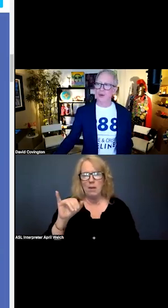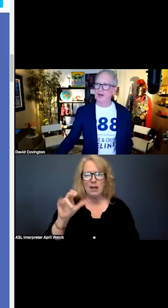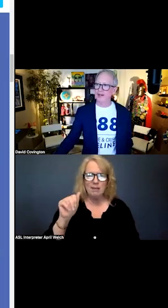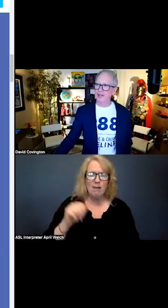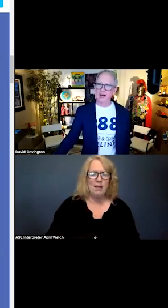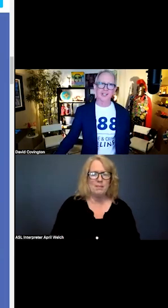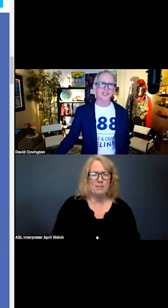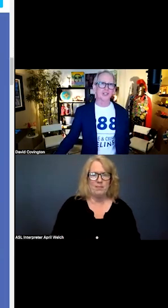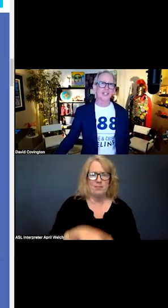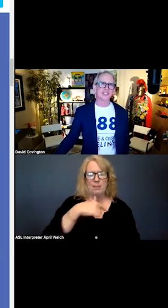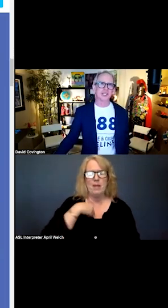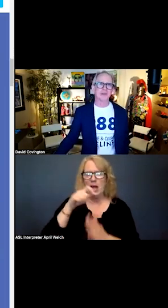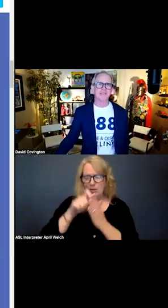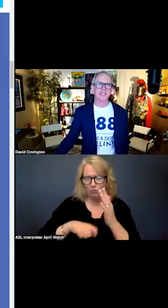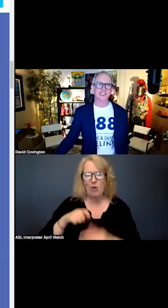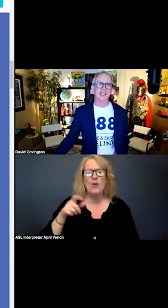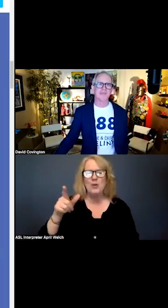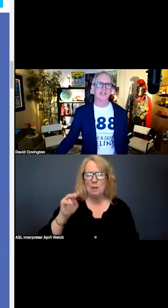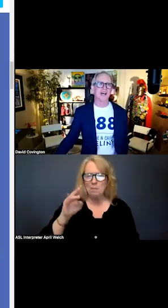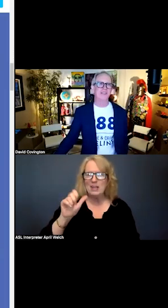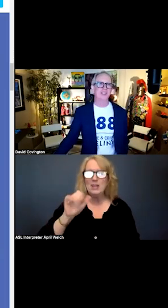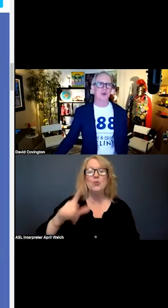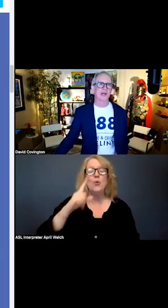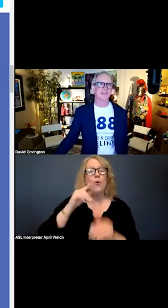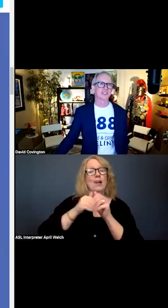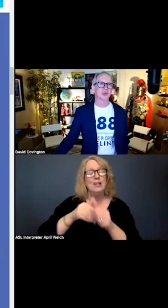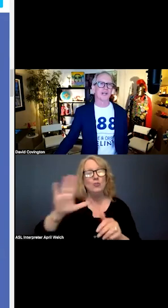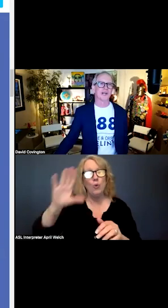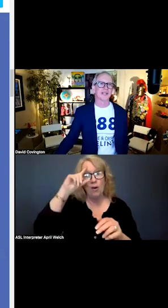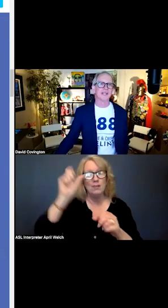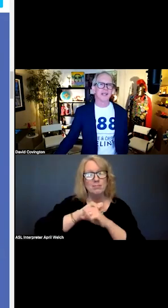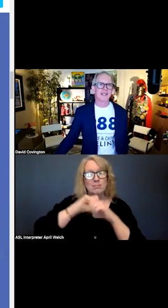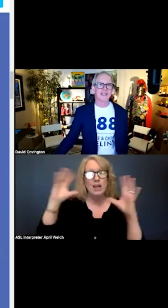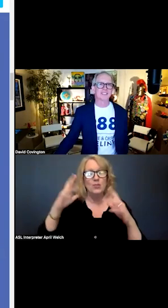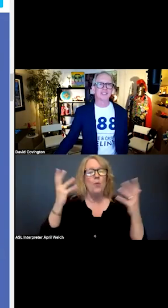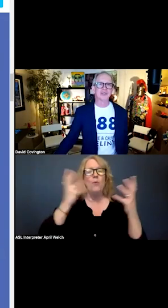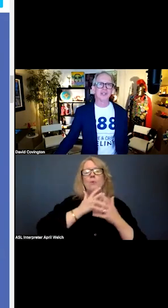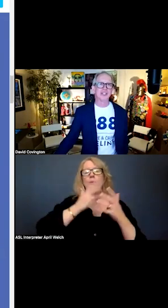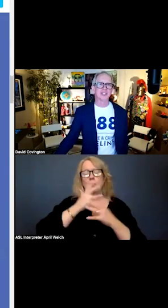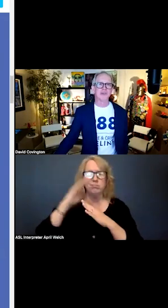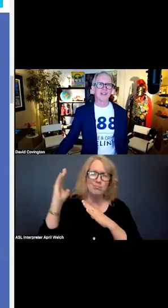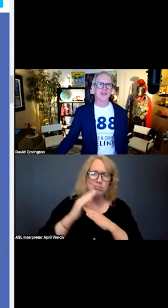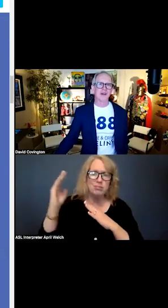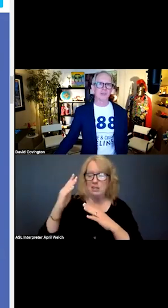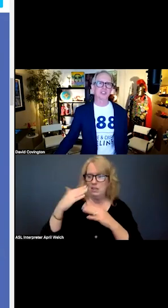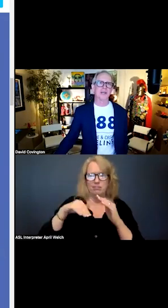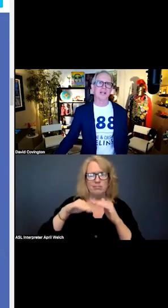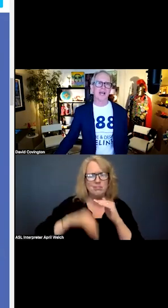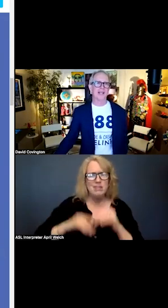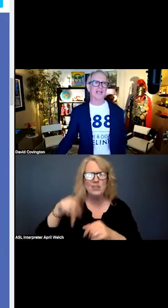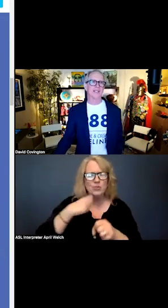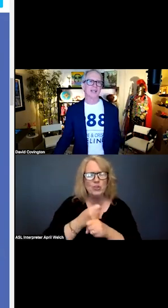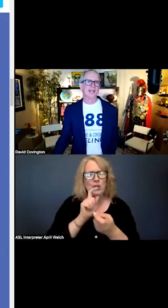I wrote on here, Monica, your leadership and vision have been nothing short of extraordinary. In less than 2 years, you've helped